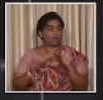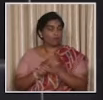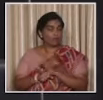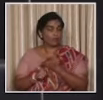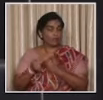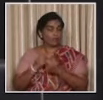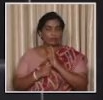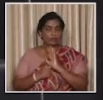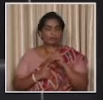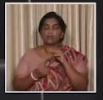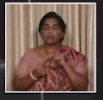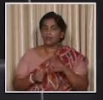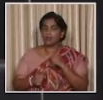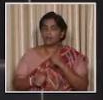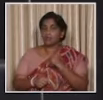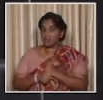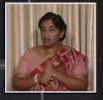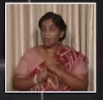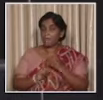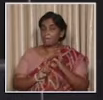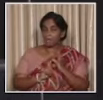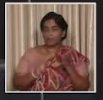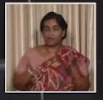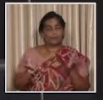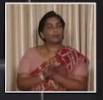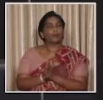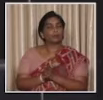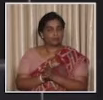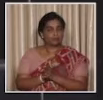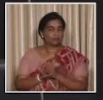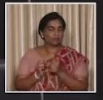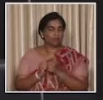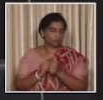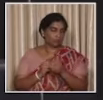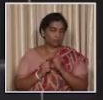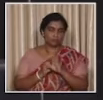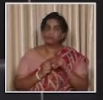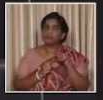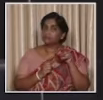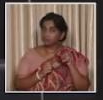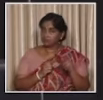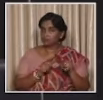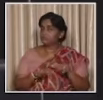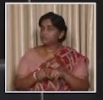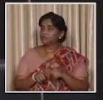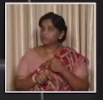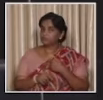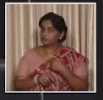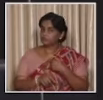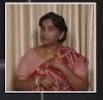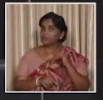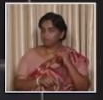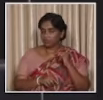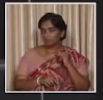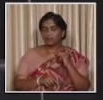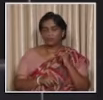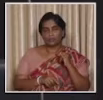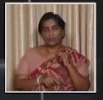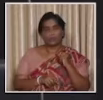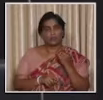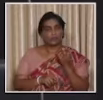partnership. We have to move towards that. We have to move towards attracting some private capital onto our